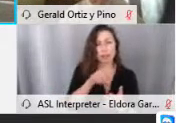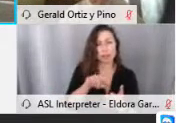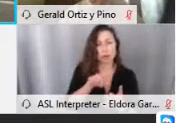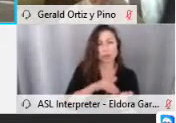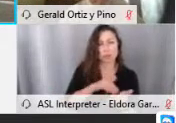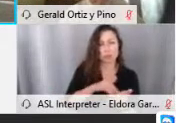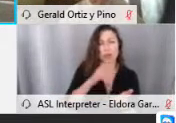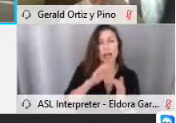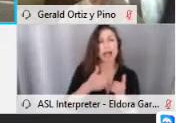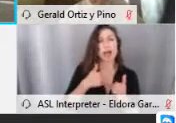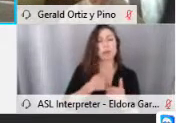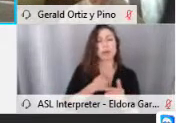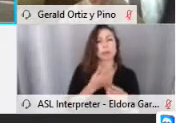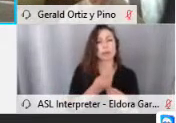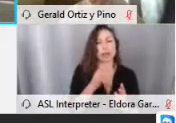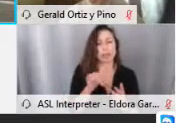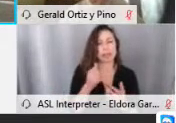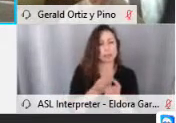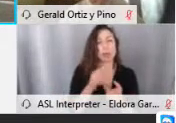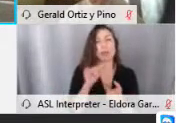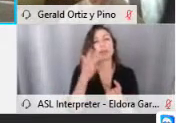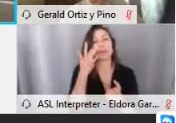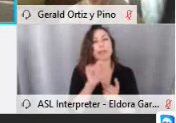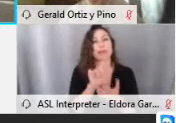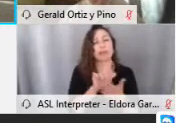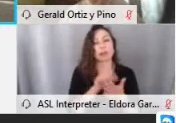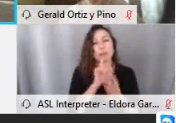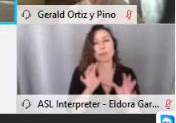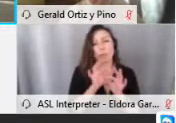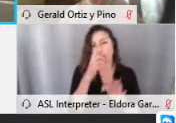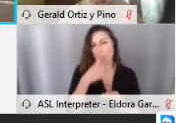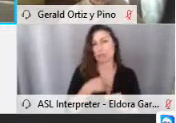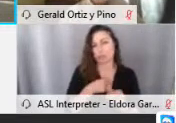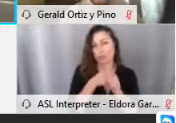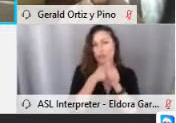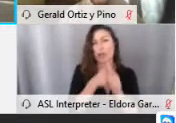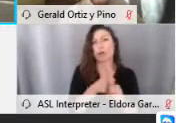received. So that's why that legislation has been important for us to follow as well.